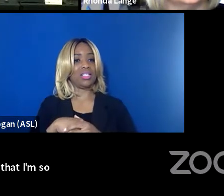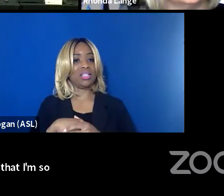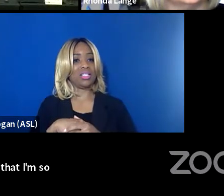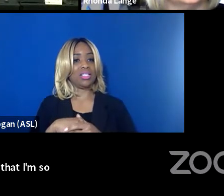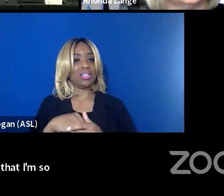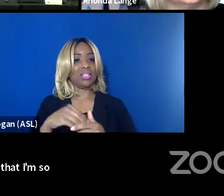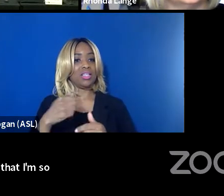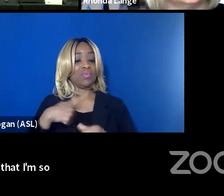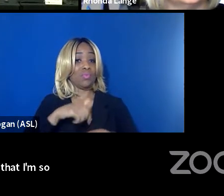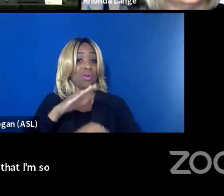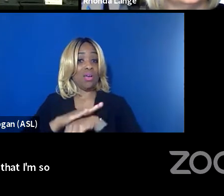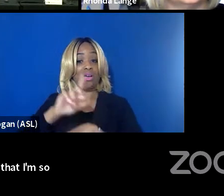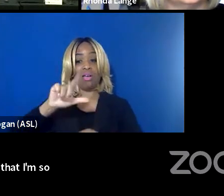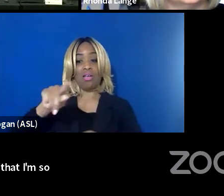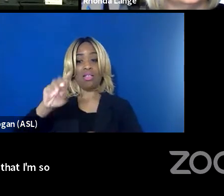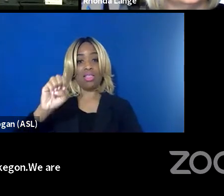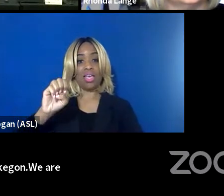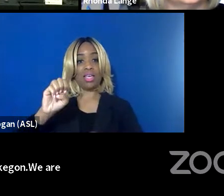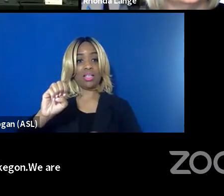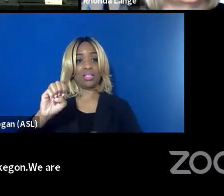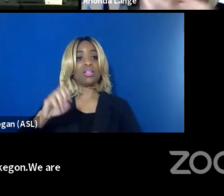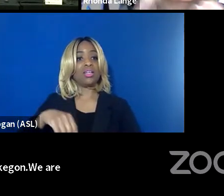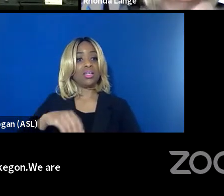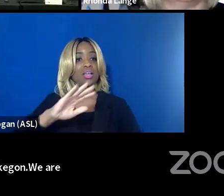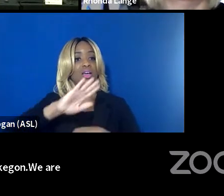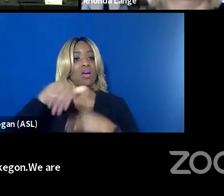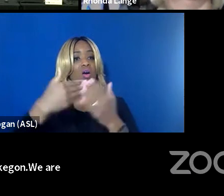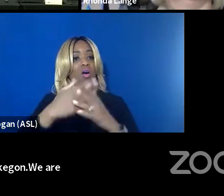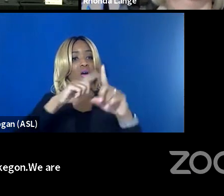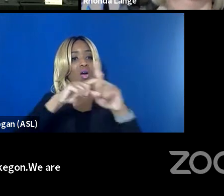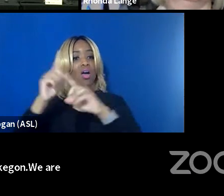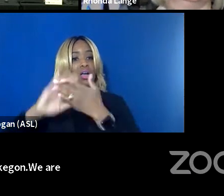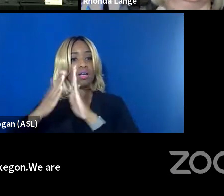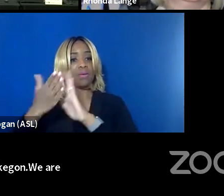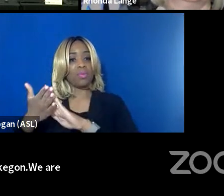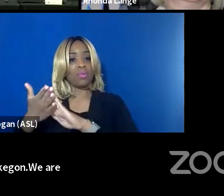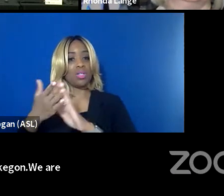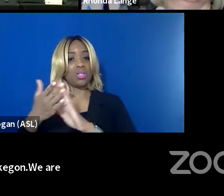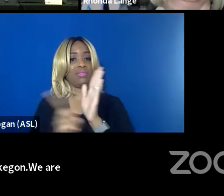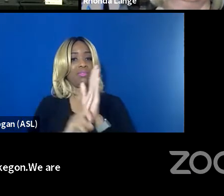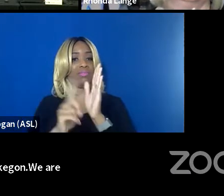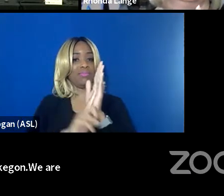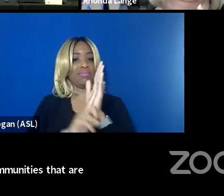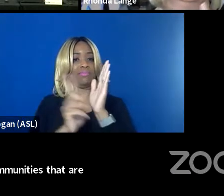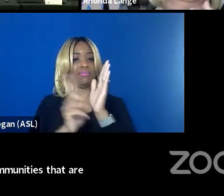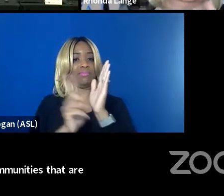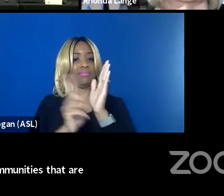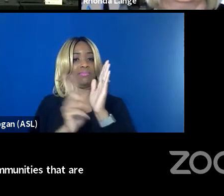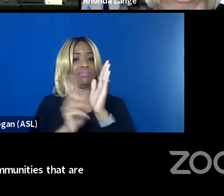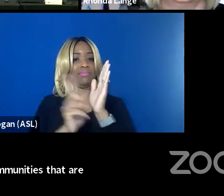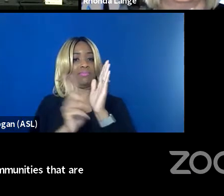lake, and all of the communities that are on the lake shore have